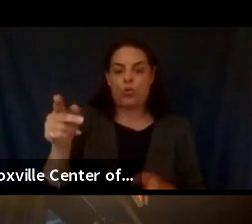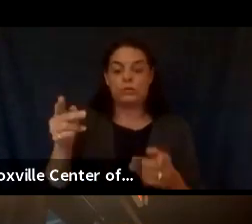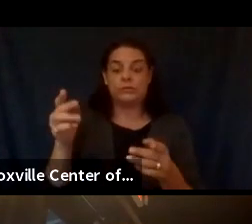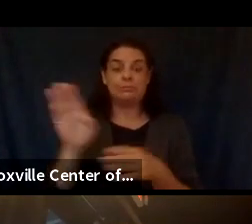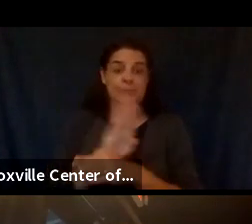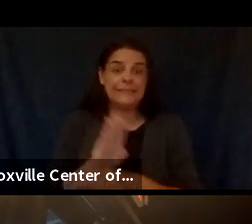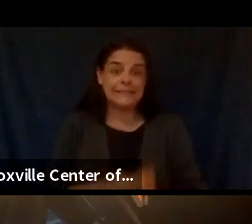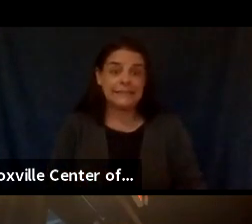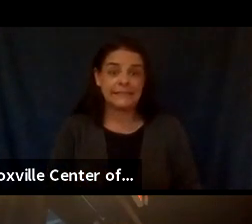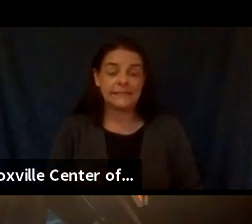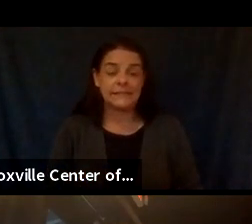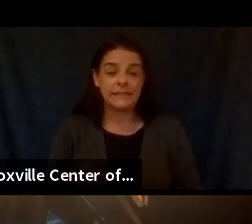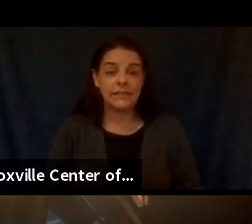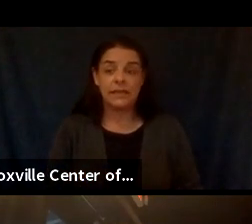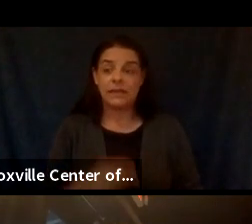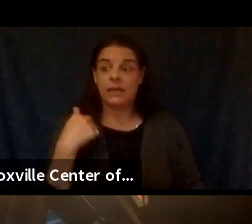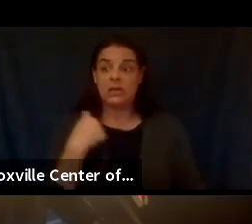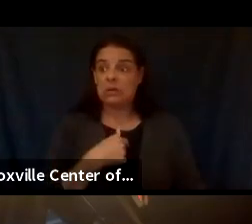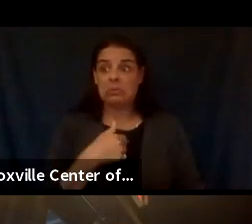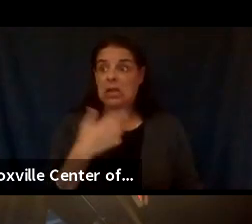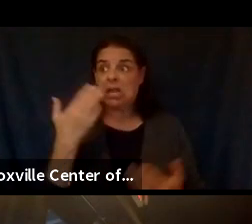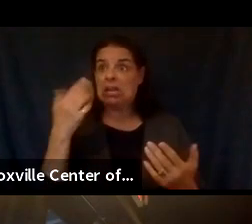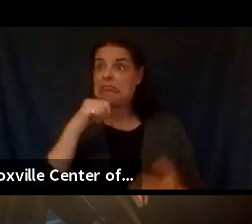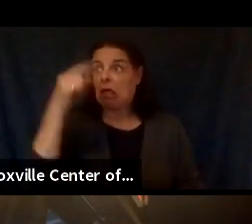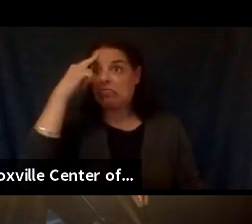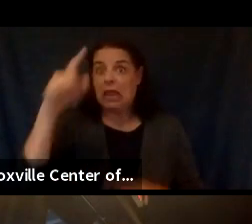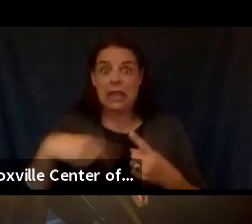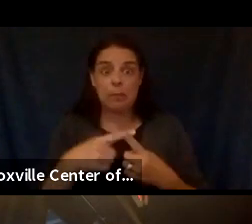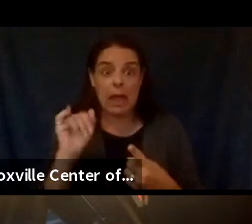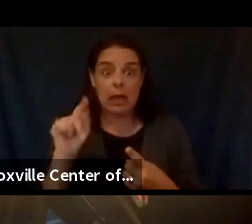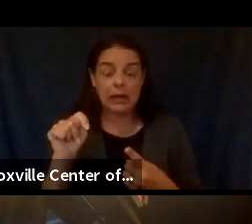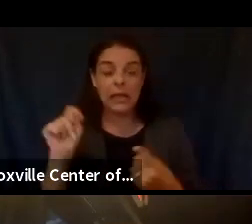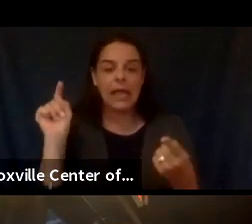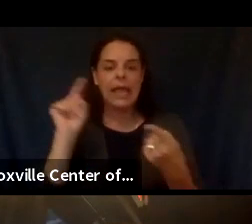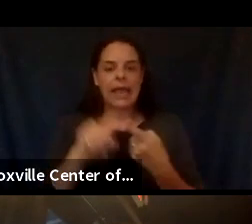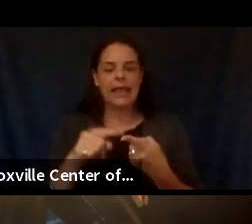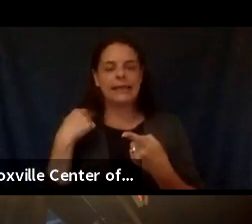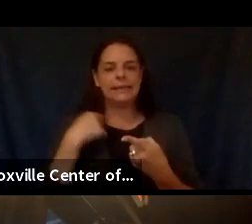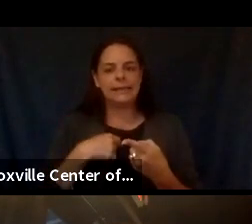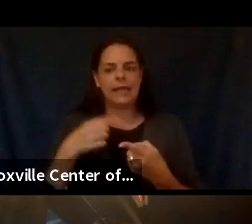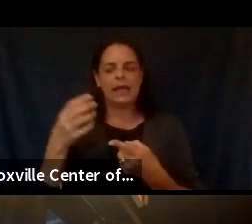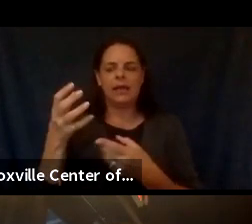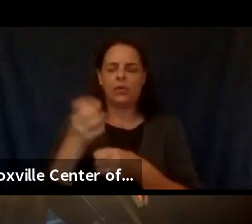institutions. It wasn't on our radar, but we didn't think about it until we kept getting